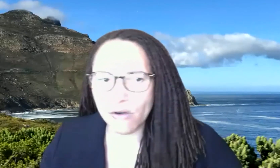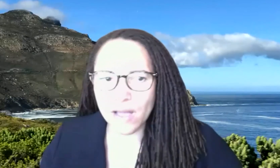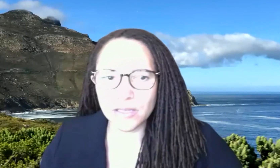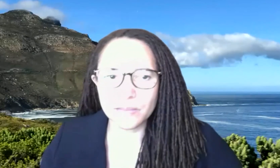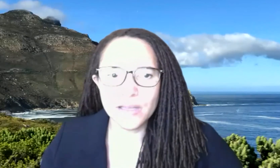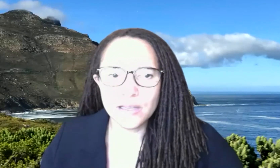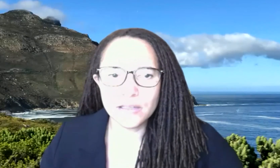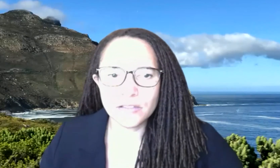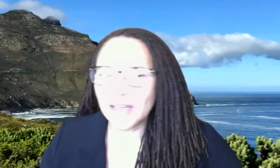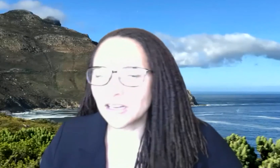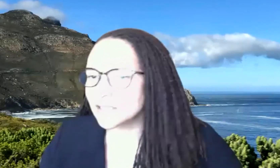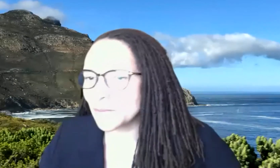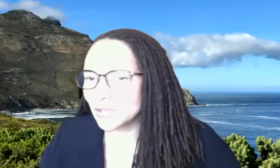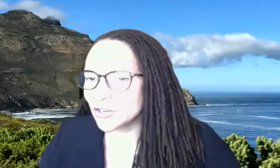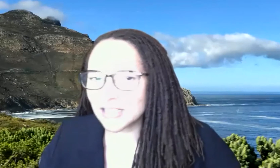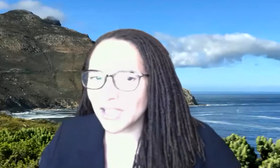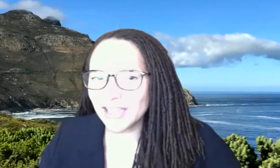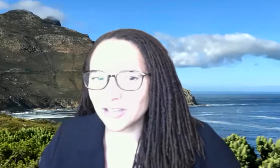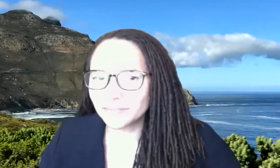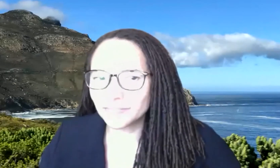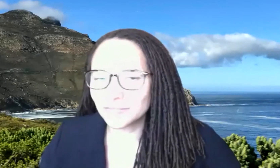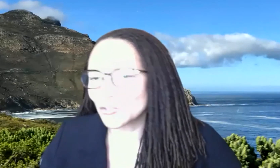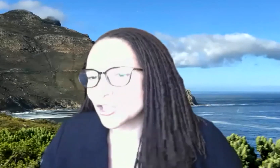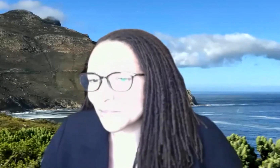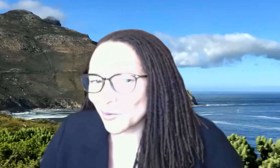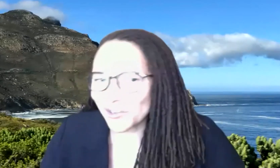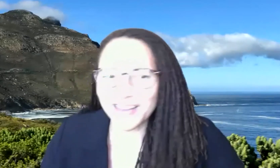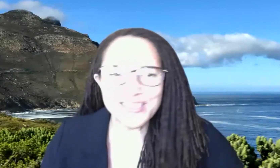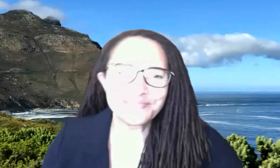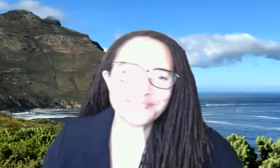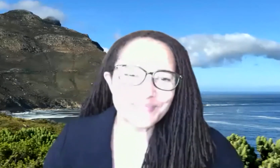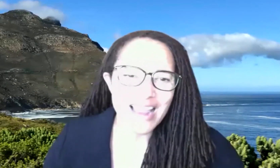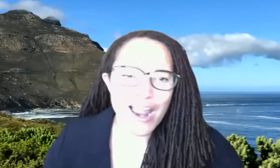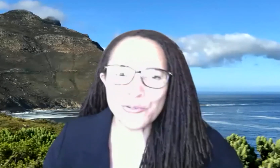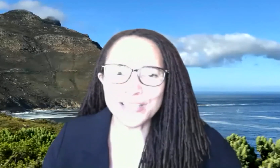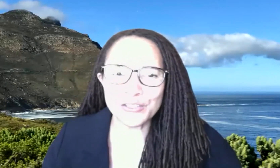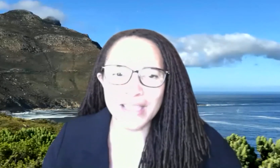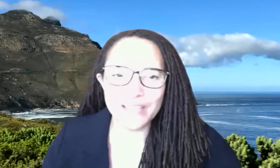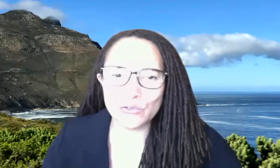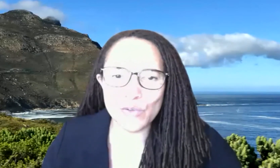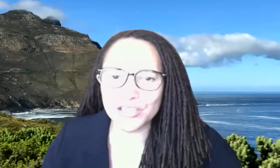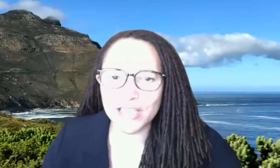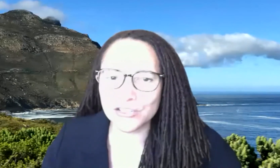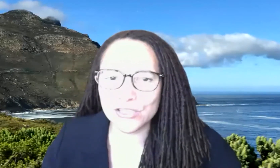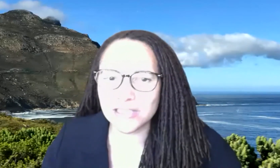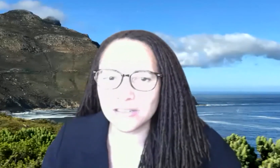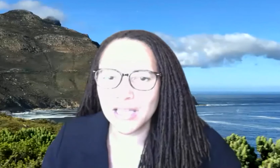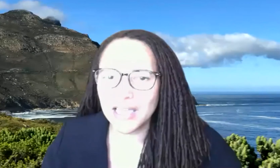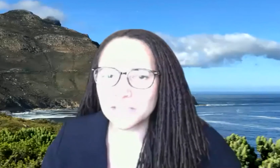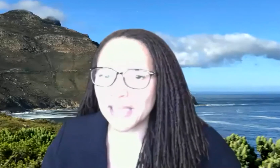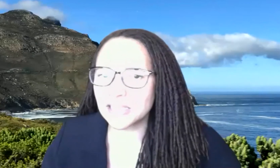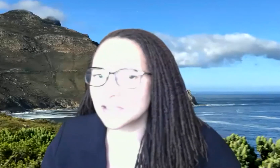are the problem. The final example here is education, which is in my wheelhouse. Our pre-K through 12 educational